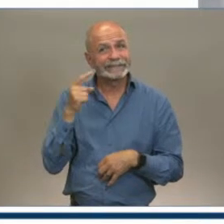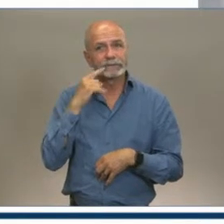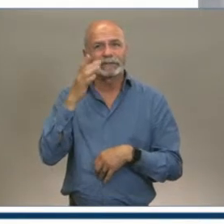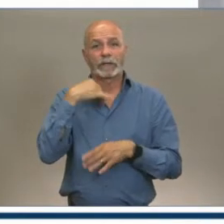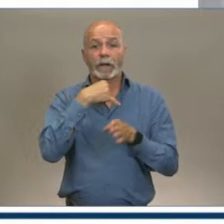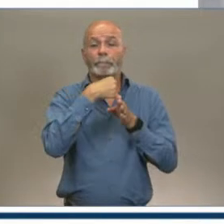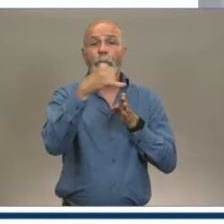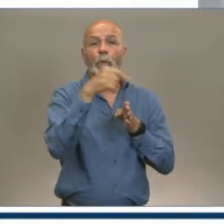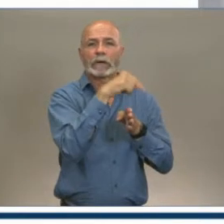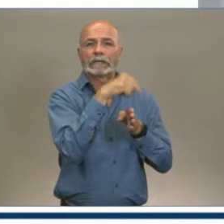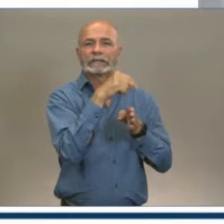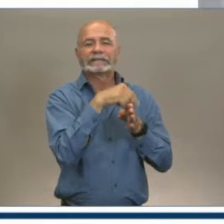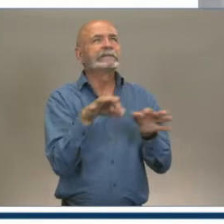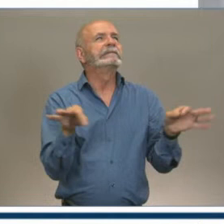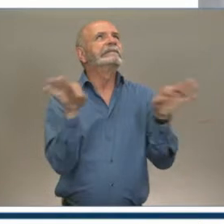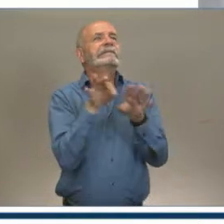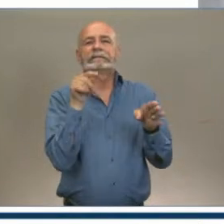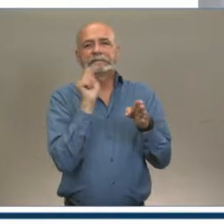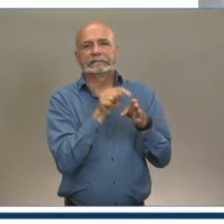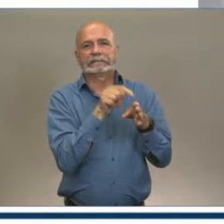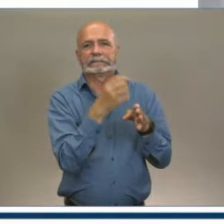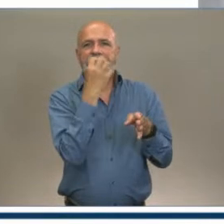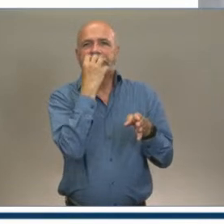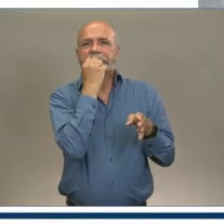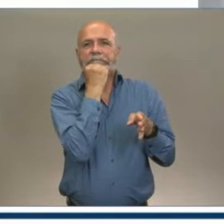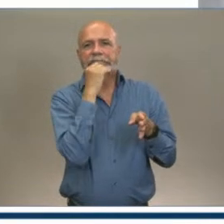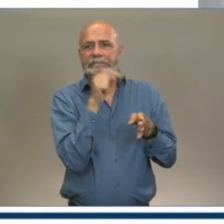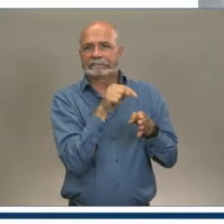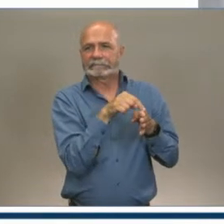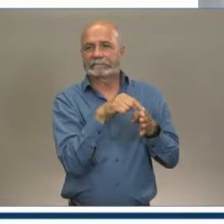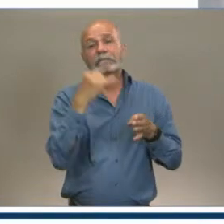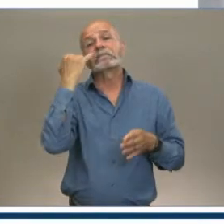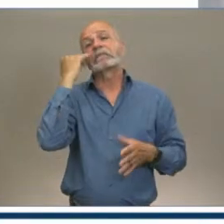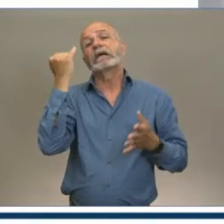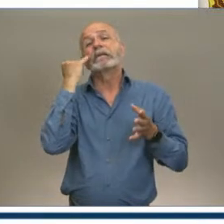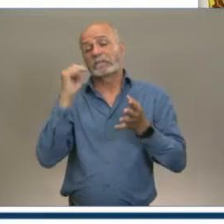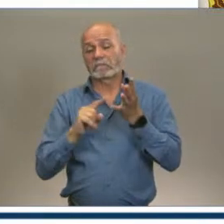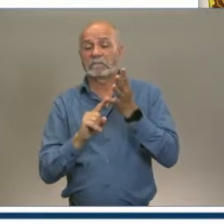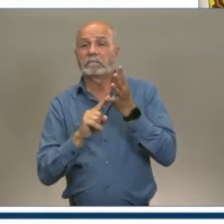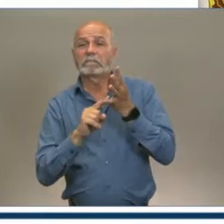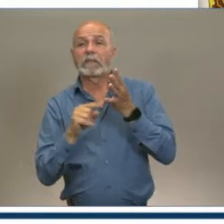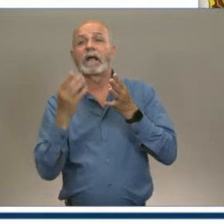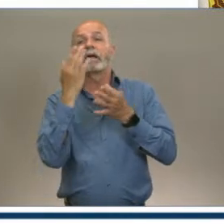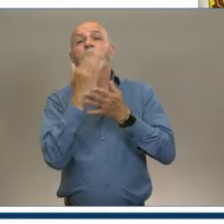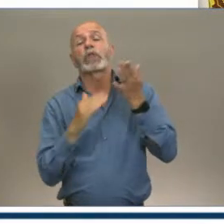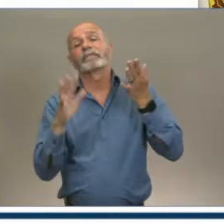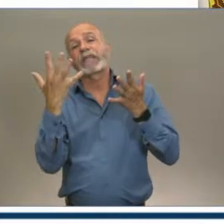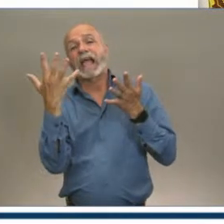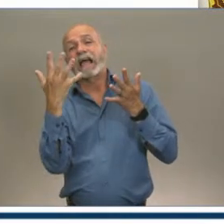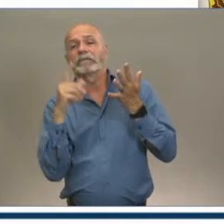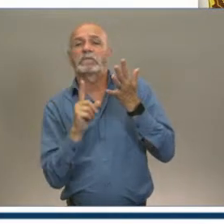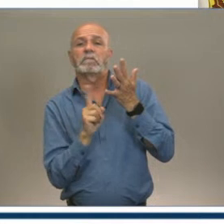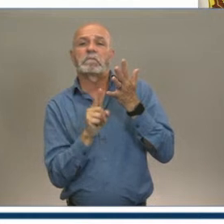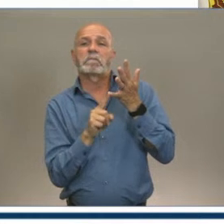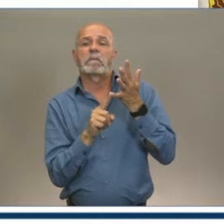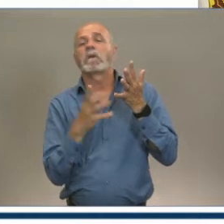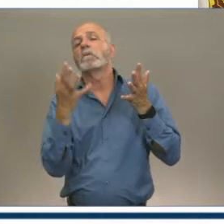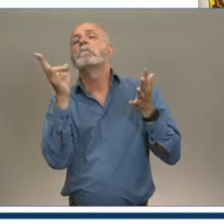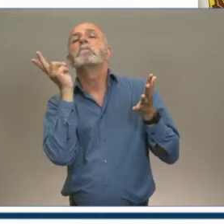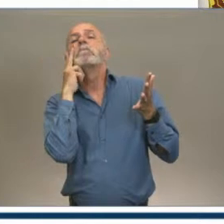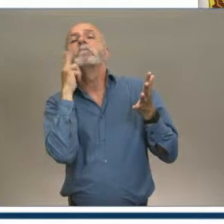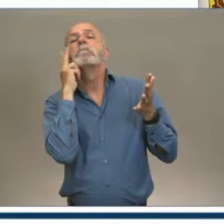I would say that we would visit that sometime in Phase 5. Preston, do you have a follow-up question? Yeah,